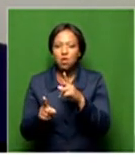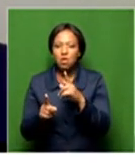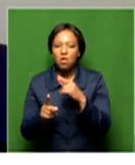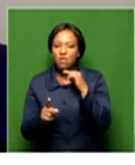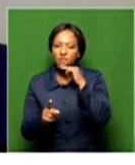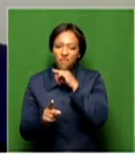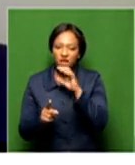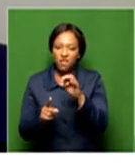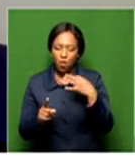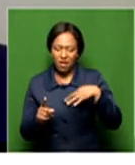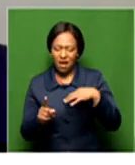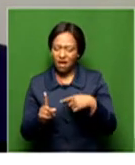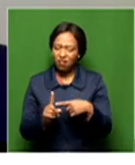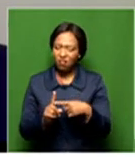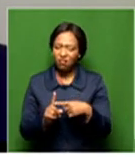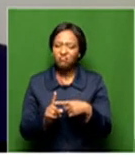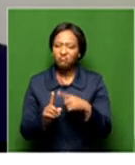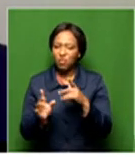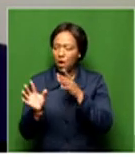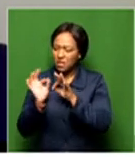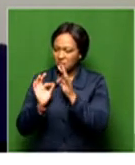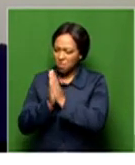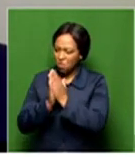us this young girl's journey as you describe it in the book.